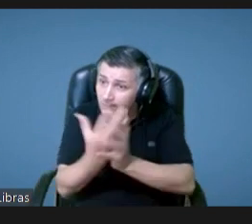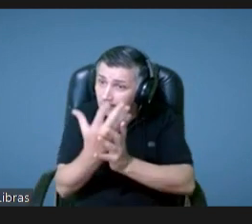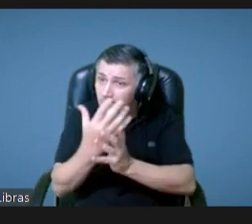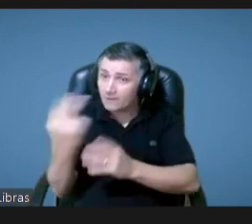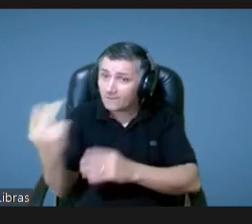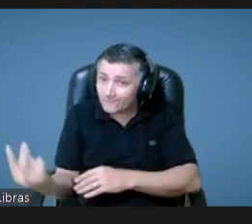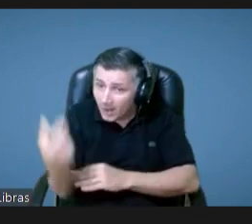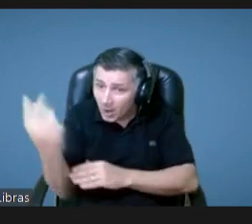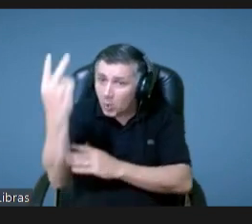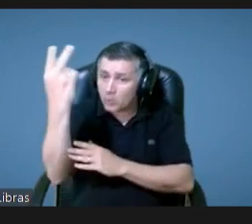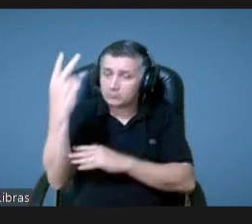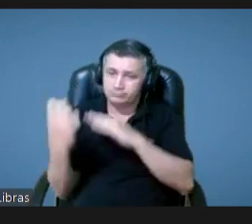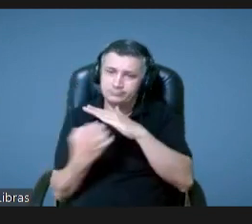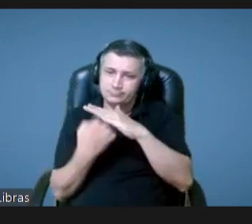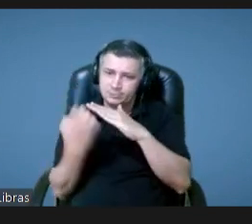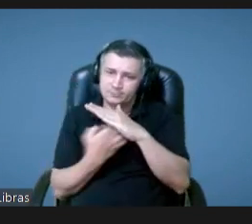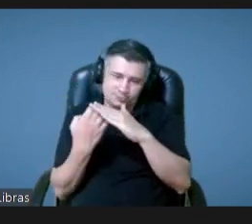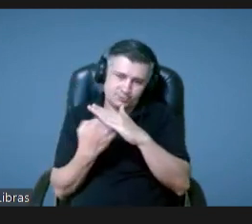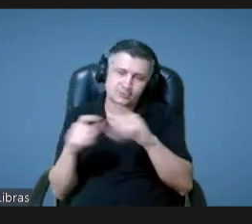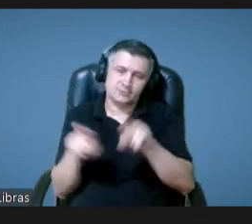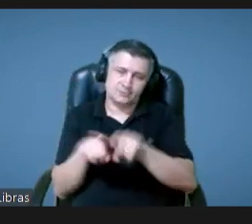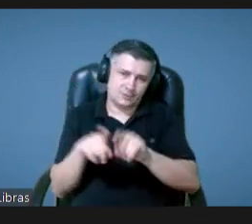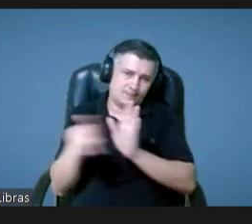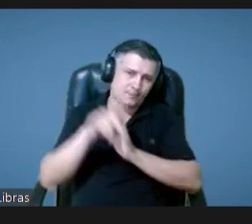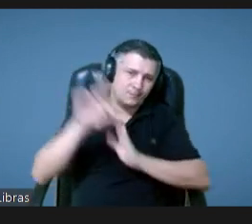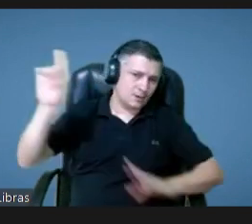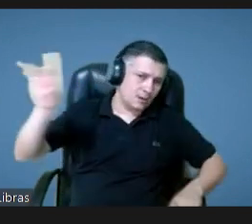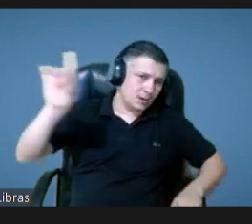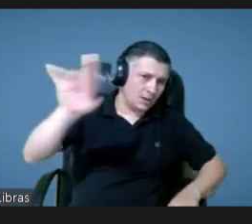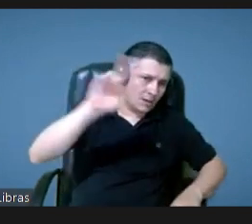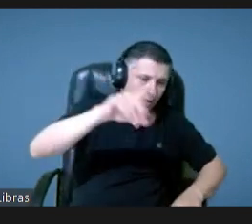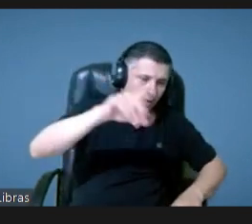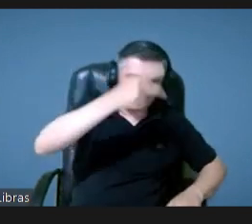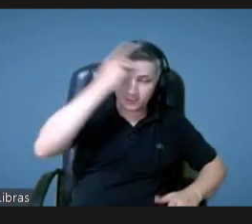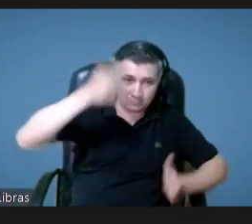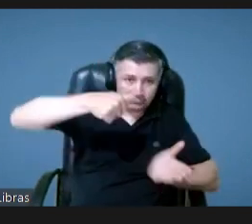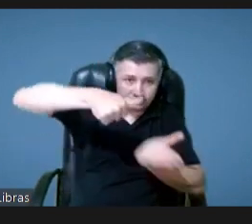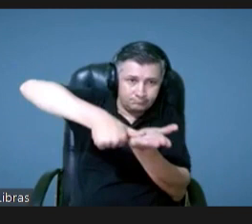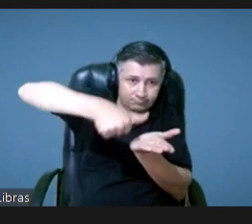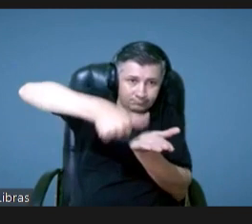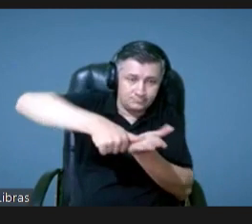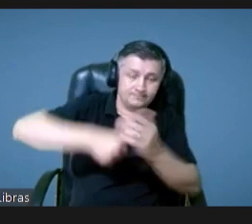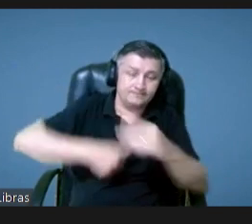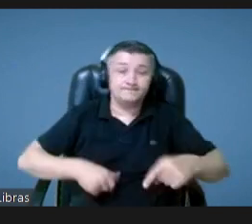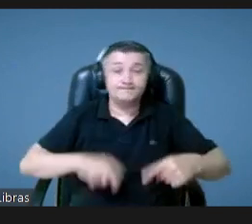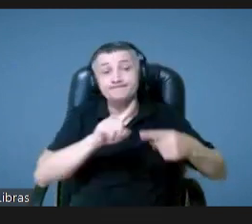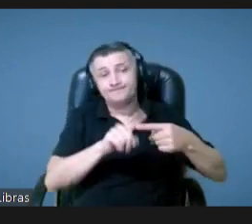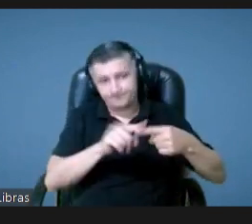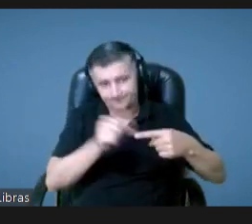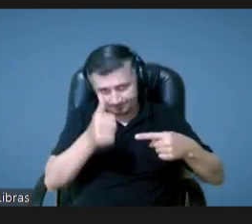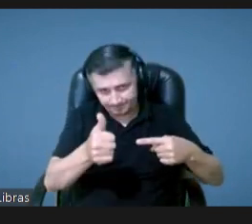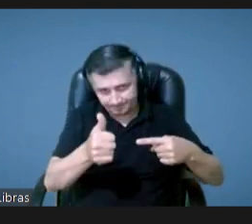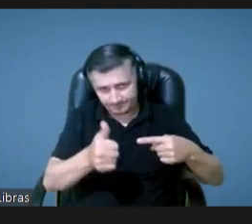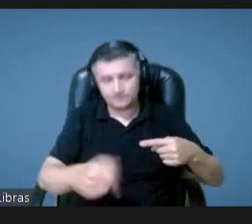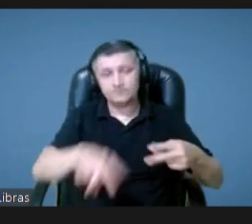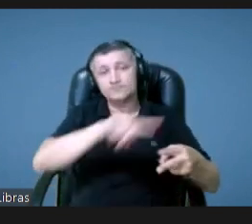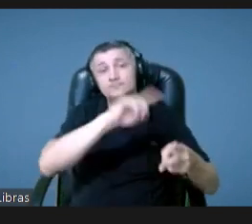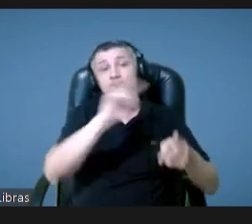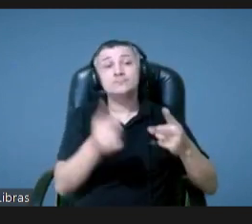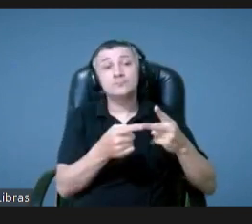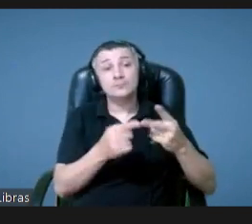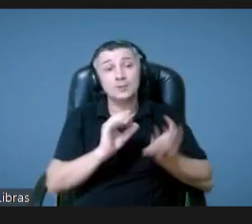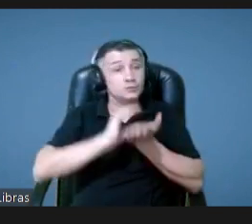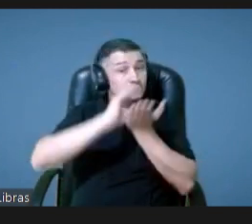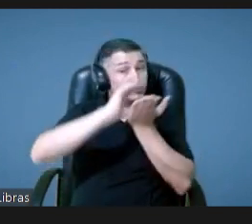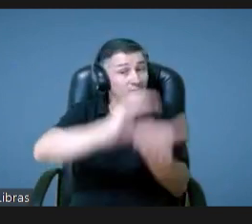good way to create value for the company and for the shareholders. As for your second